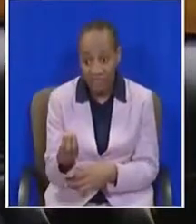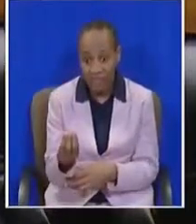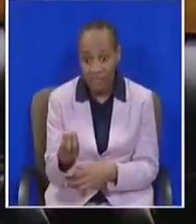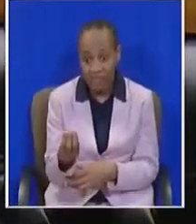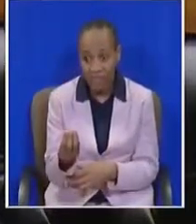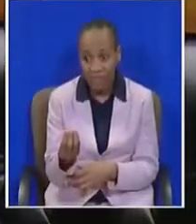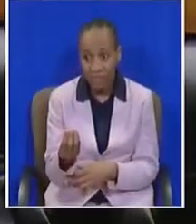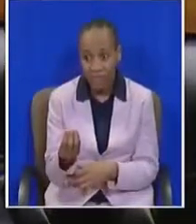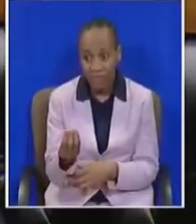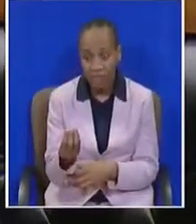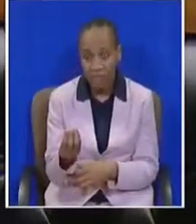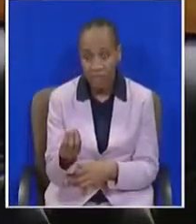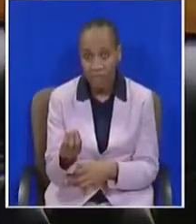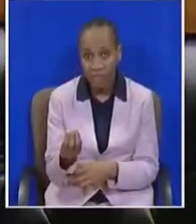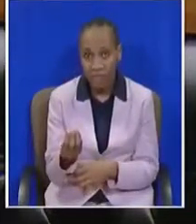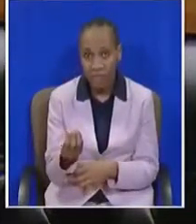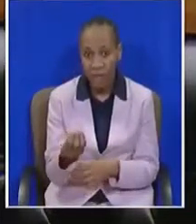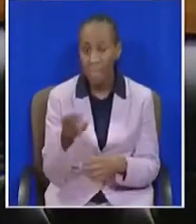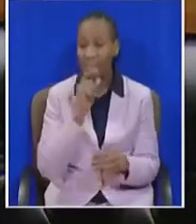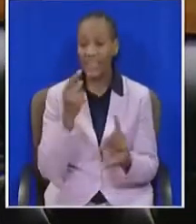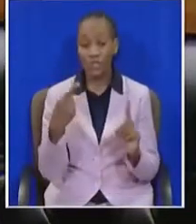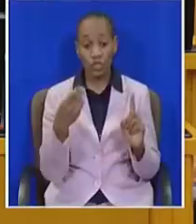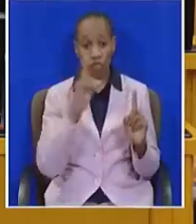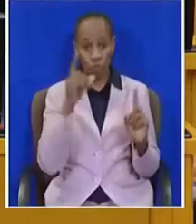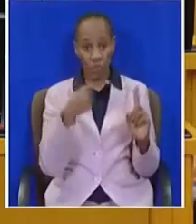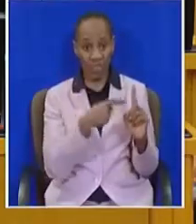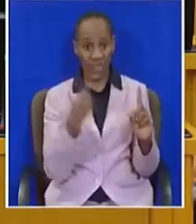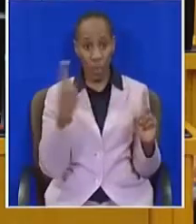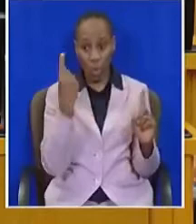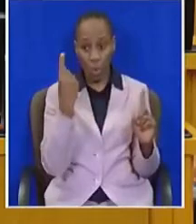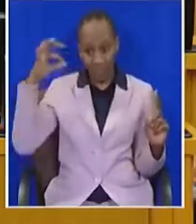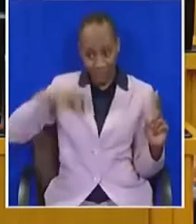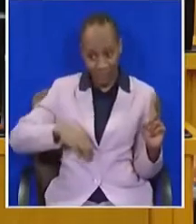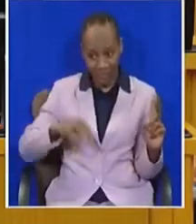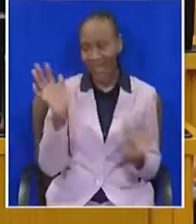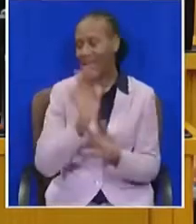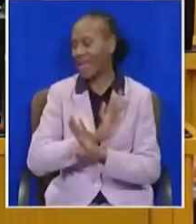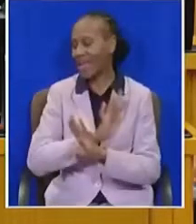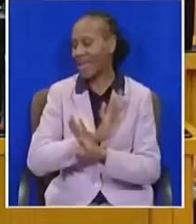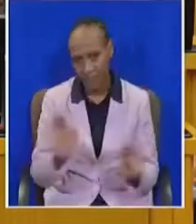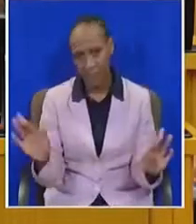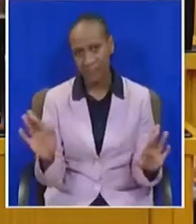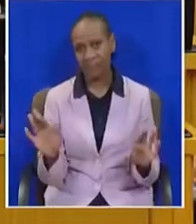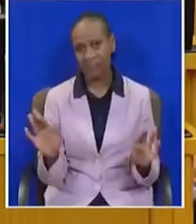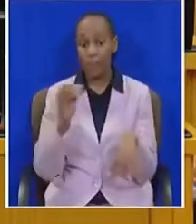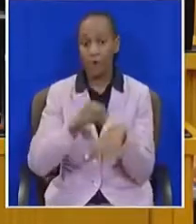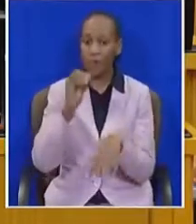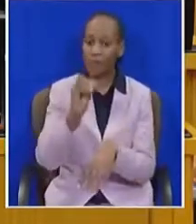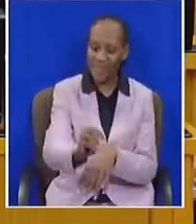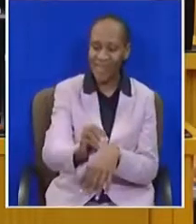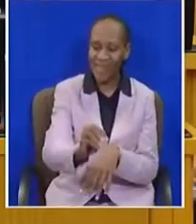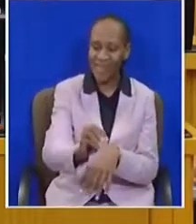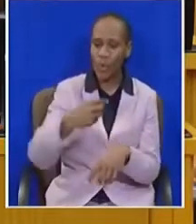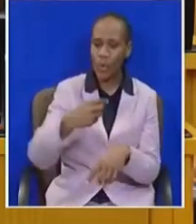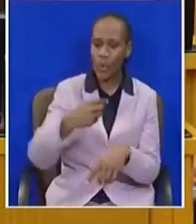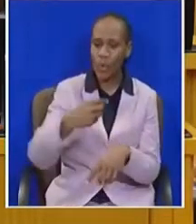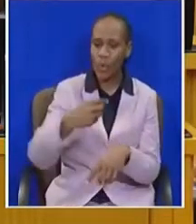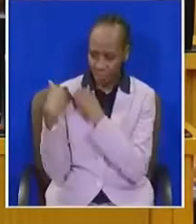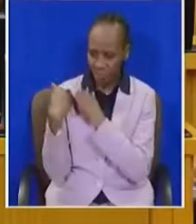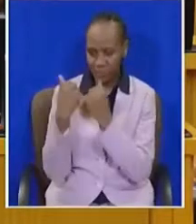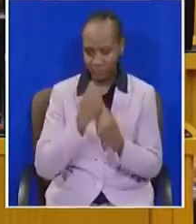them. It's not Duduzane. It's the situation we have created. And it